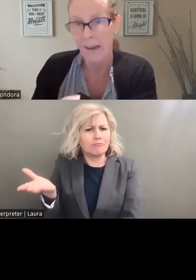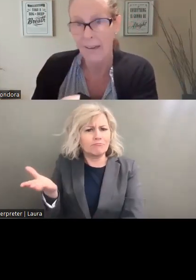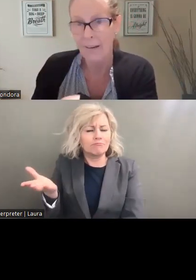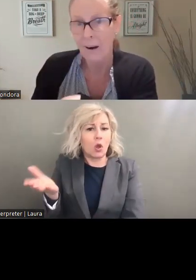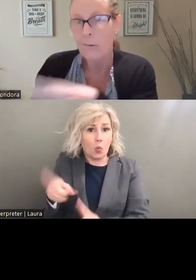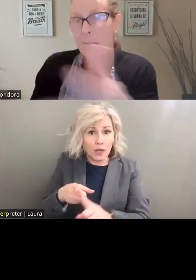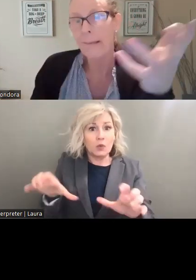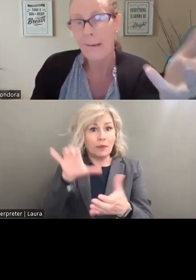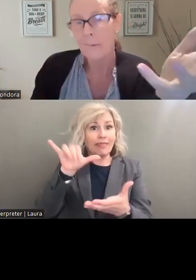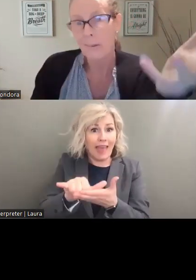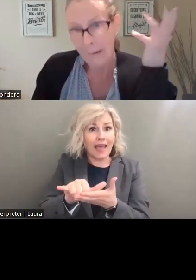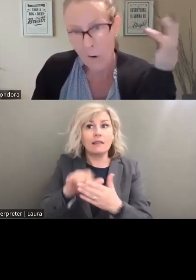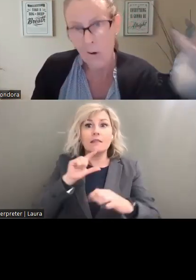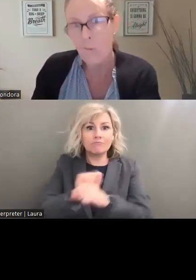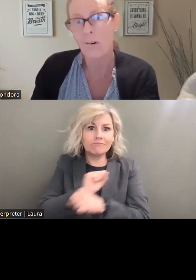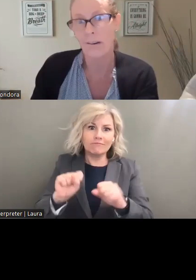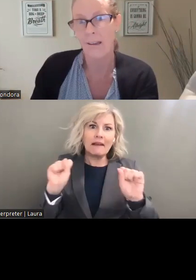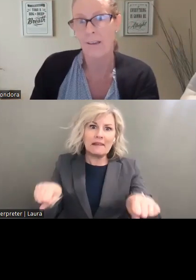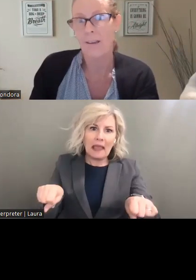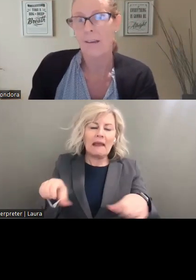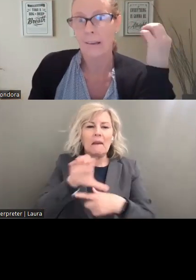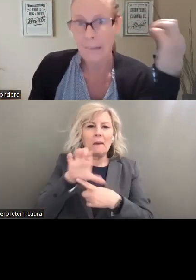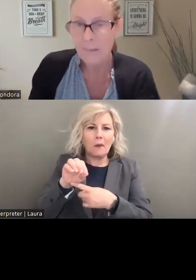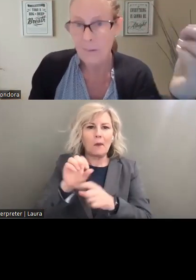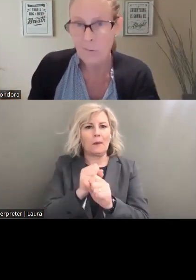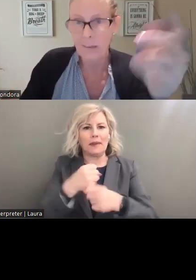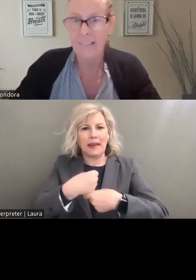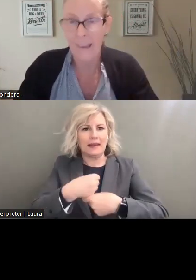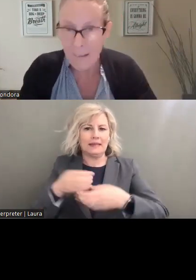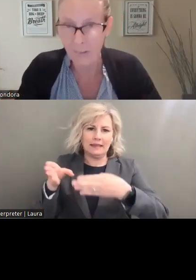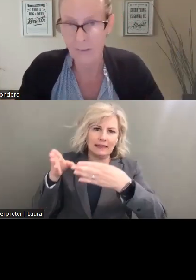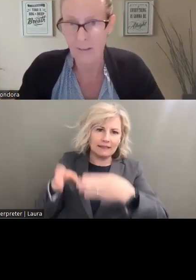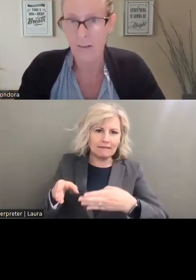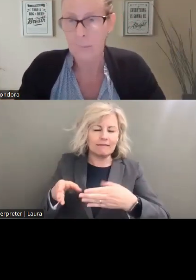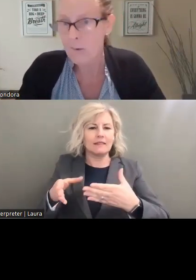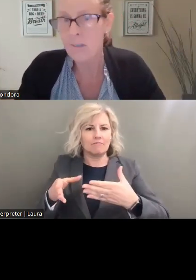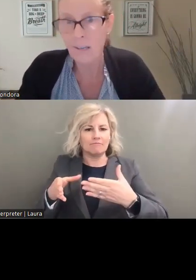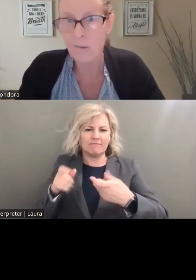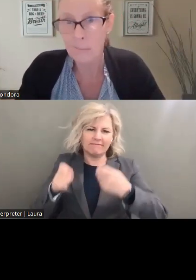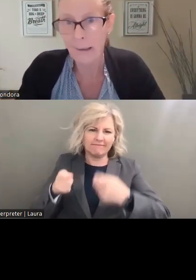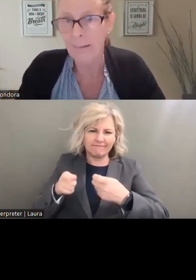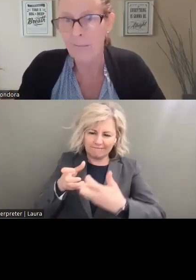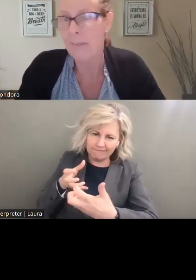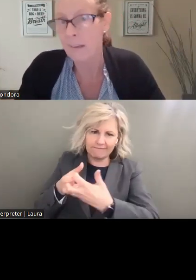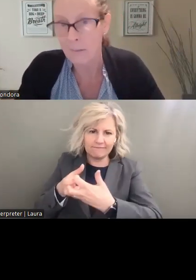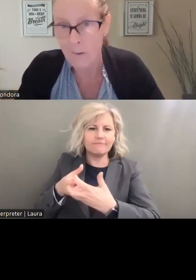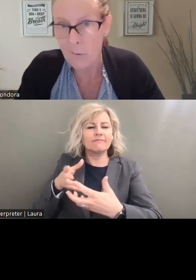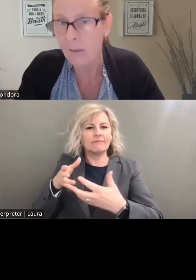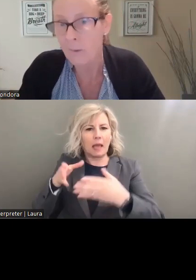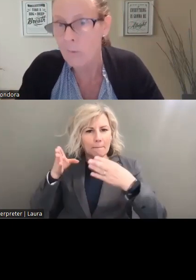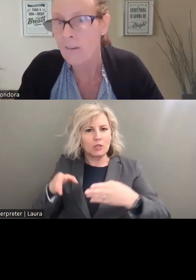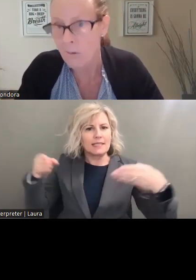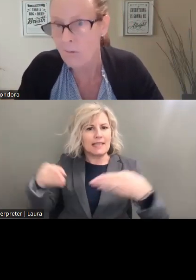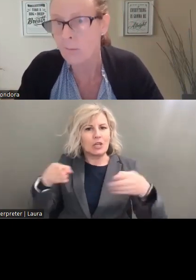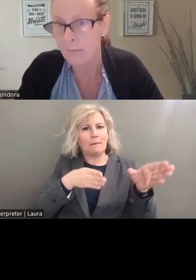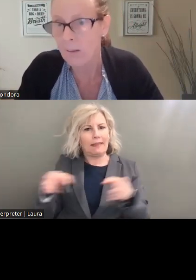we do that are we really able to kind of co-create an individually tailored person-centered plan with the individual